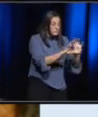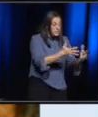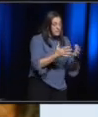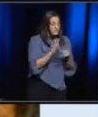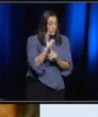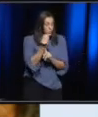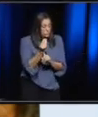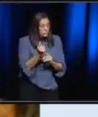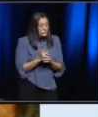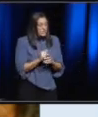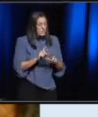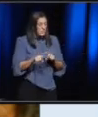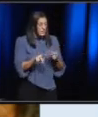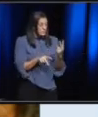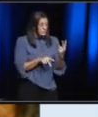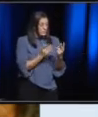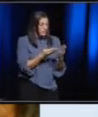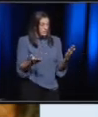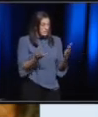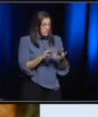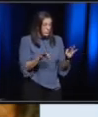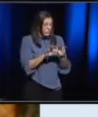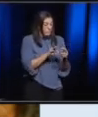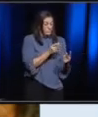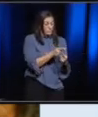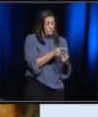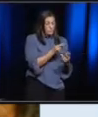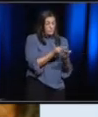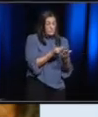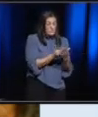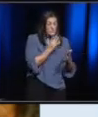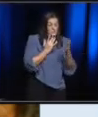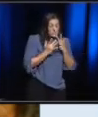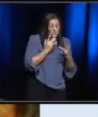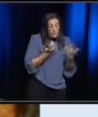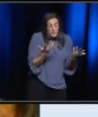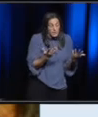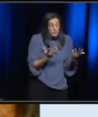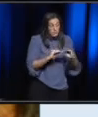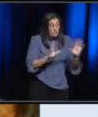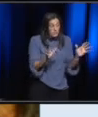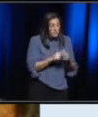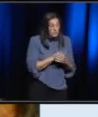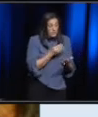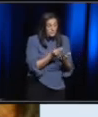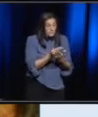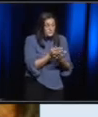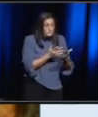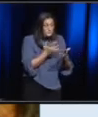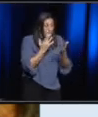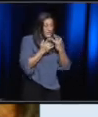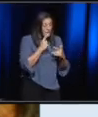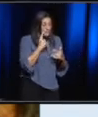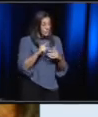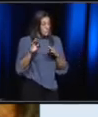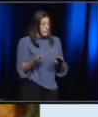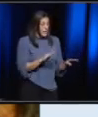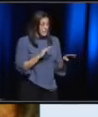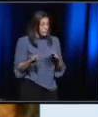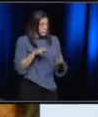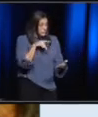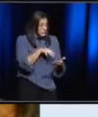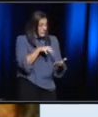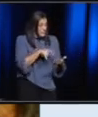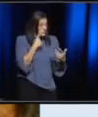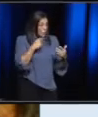big roadblocks here. Funding is obviously one of them because, you know, let's face it, the funding for behavioral ecology just isn't what it used to be,